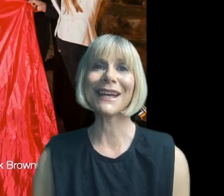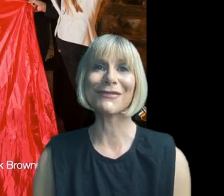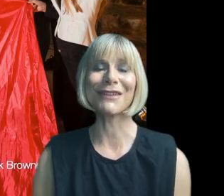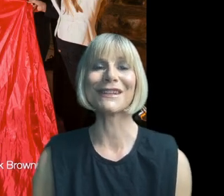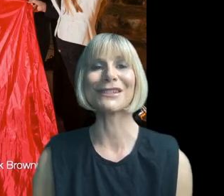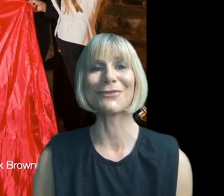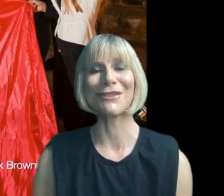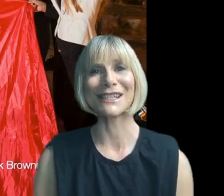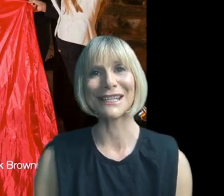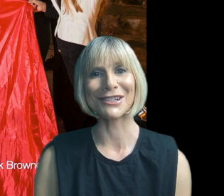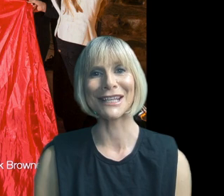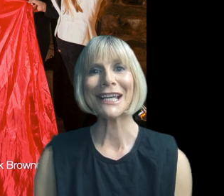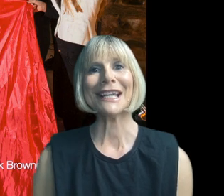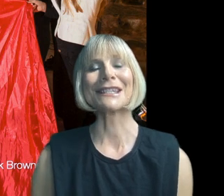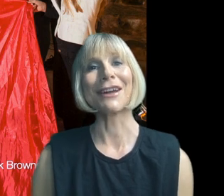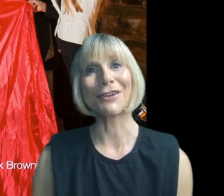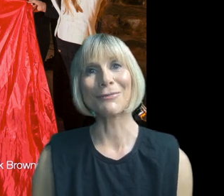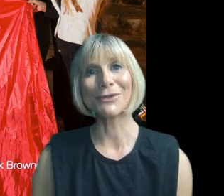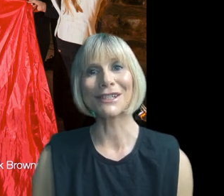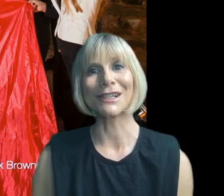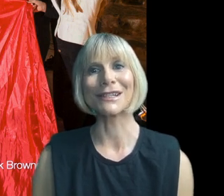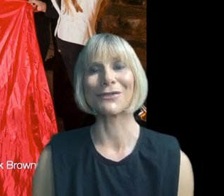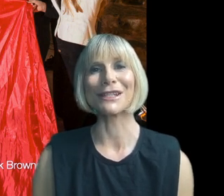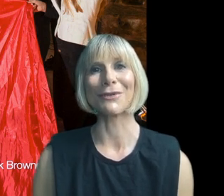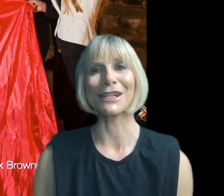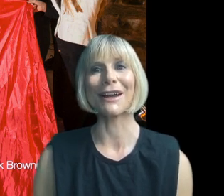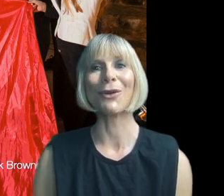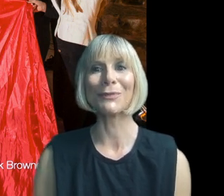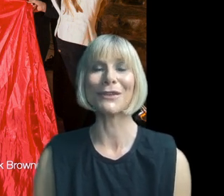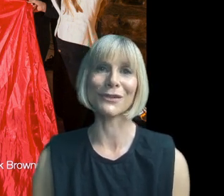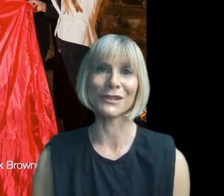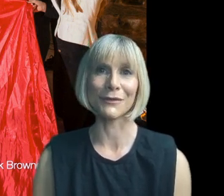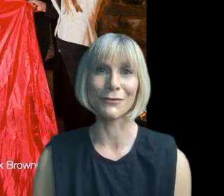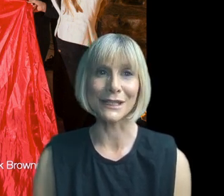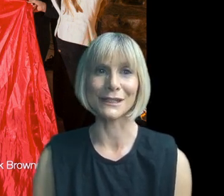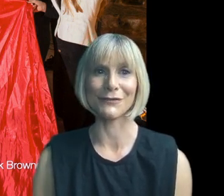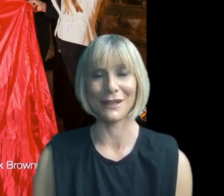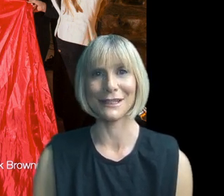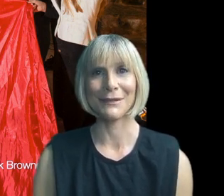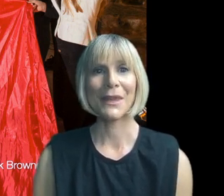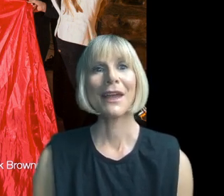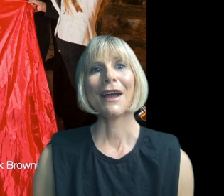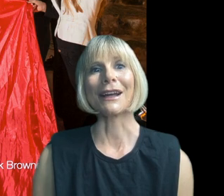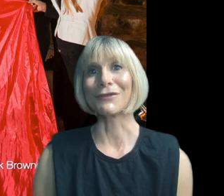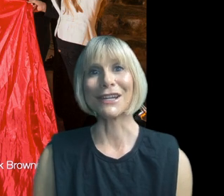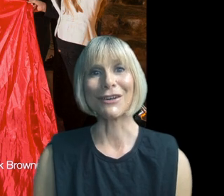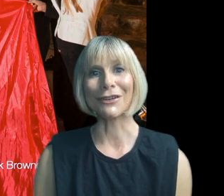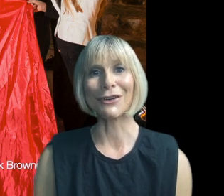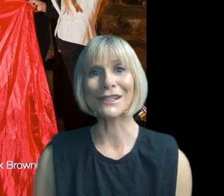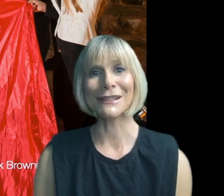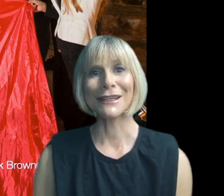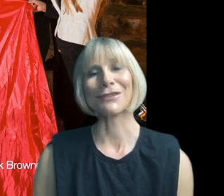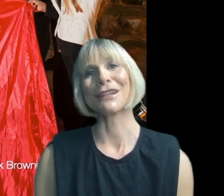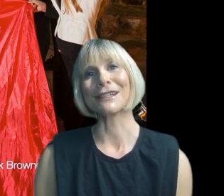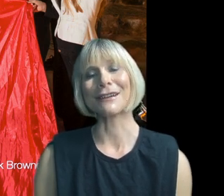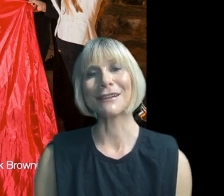Many thanks for giving this story your attention. It's longer than most digital stories, but I hope that you saw some of the reasons for this. I'd love to hear your